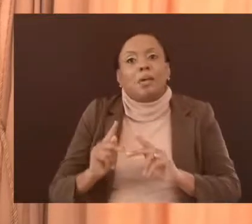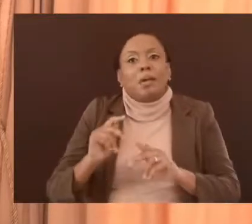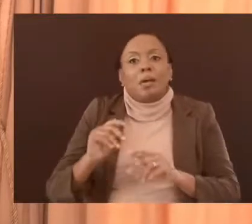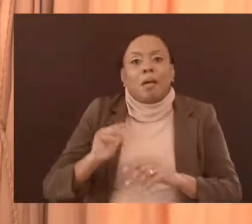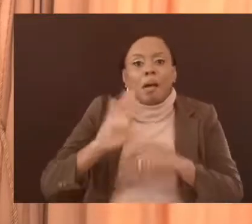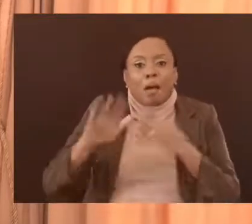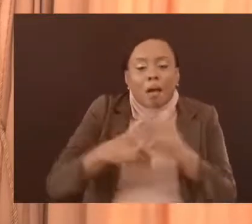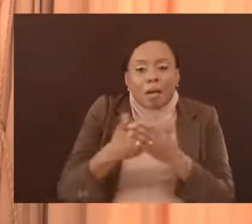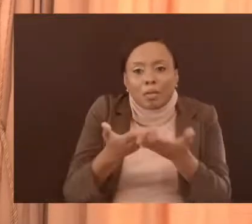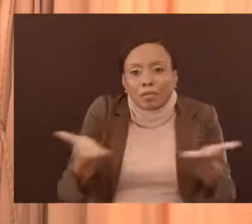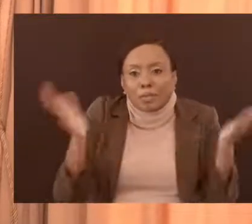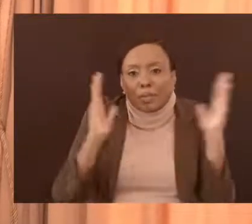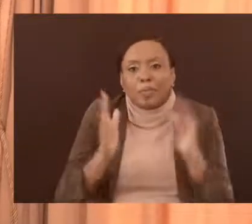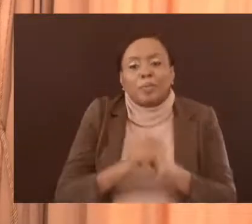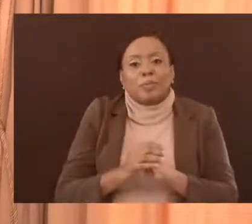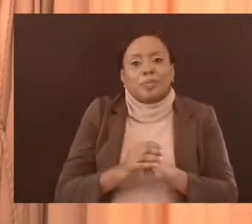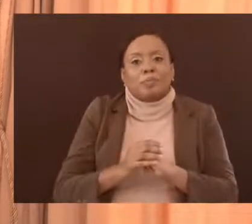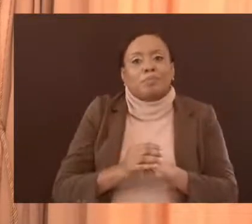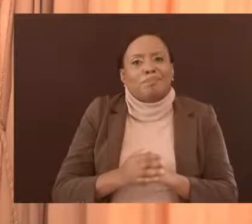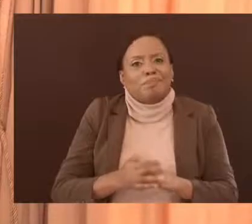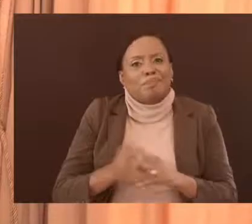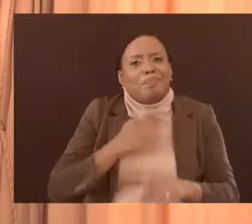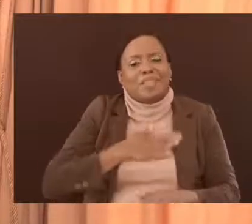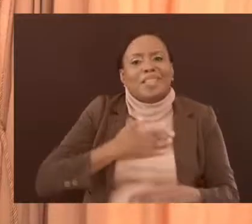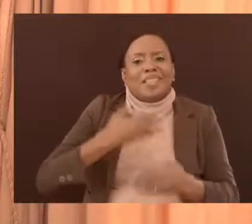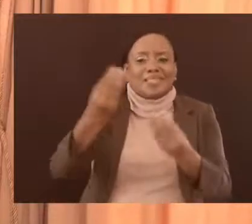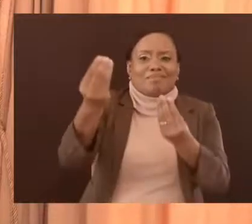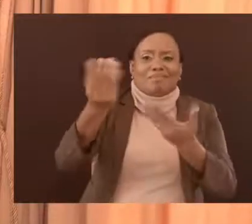and all members of the public.